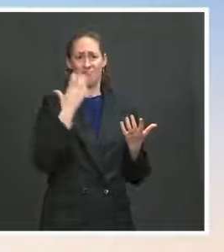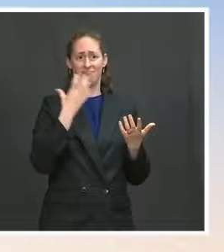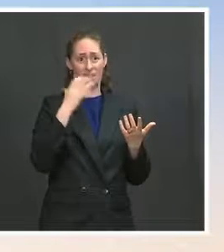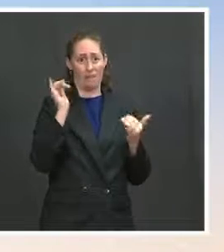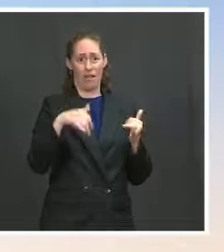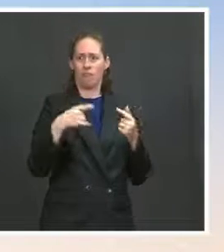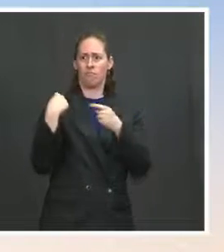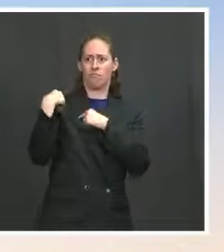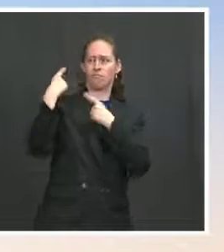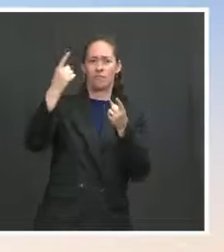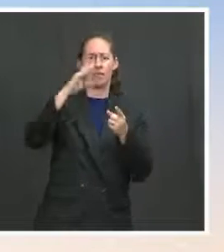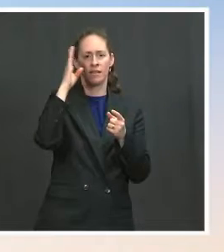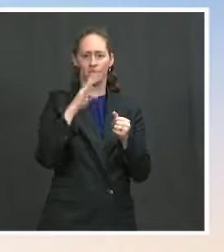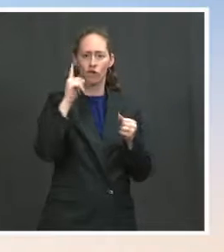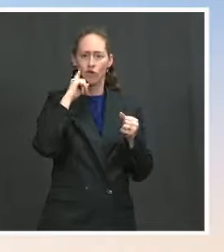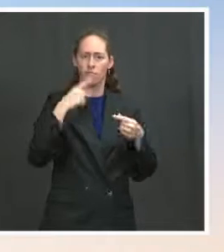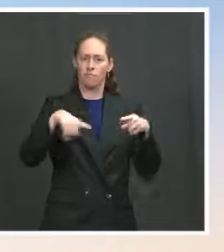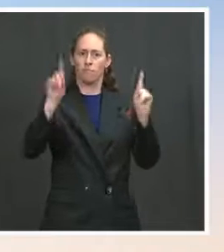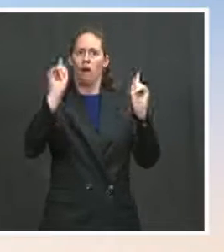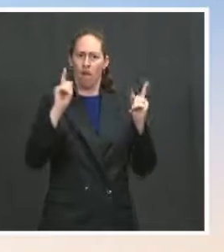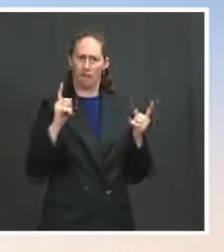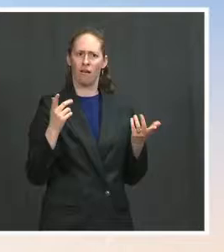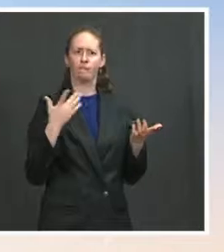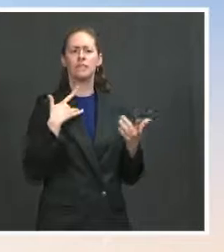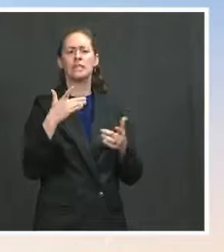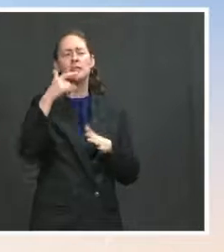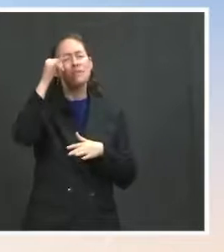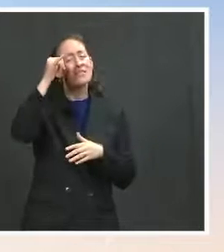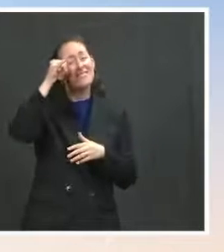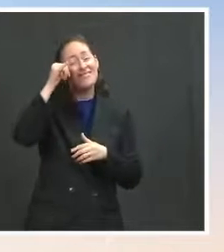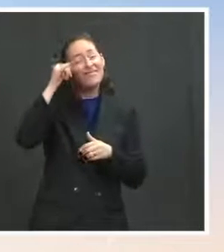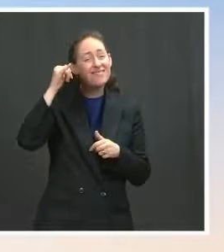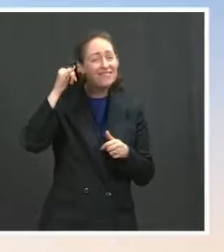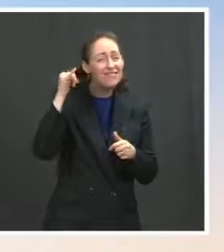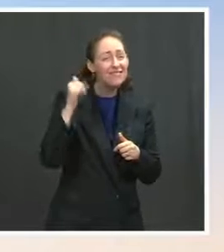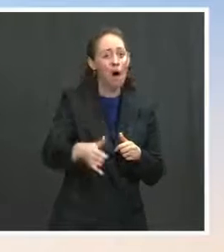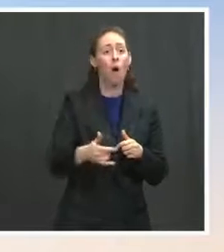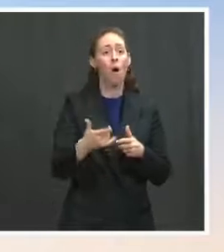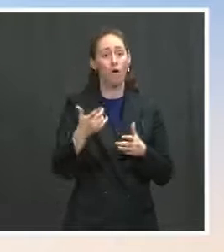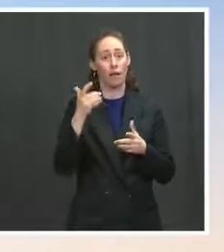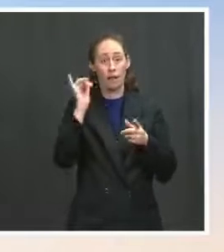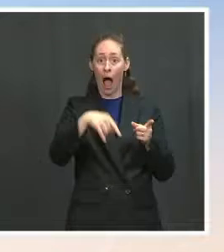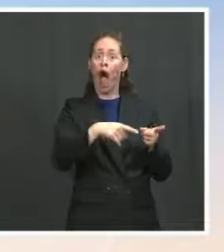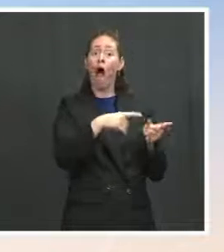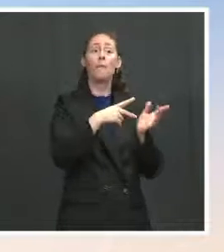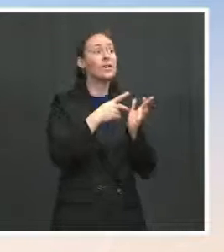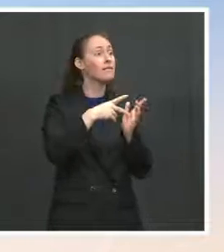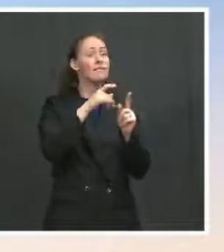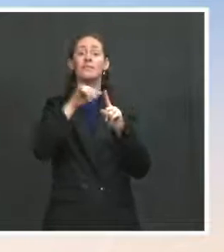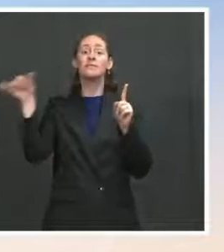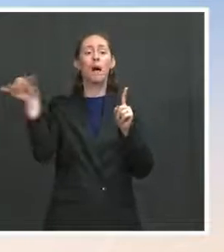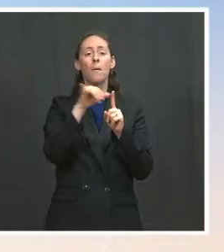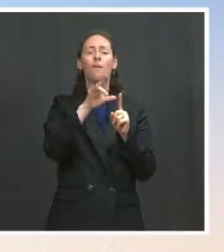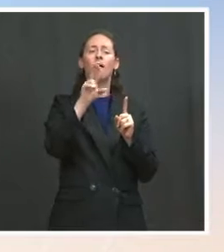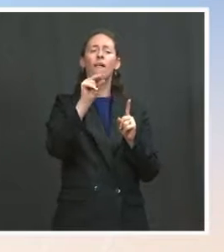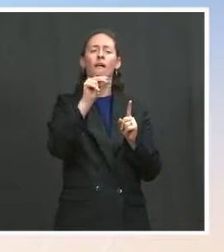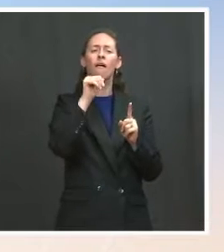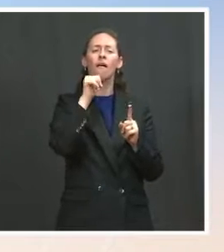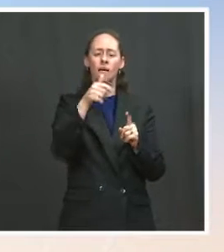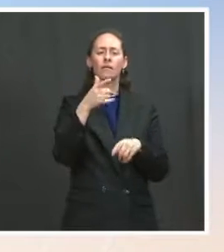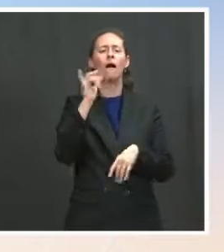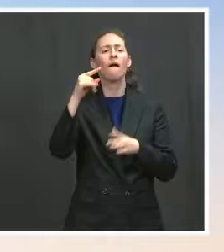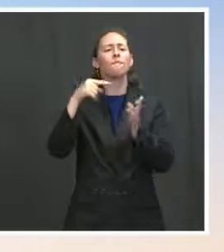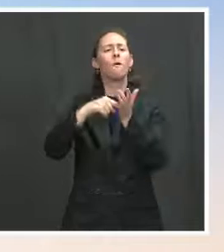know, moves through Congress. I mean, not that this is necessarily our model in terms of timeline, but the Affordable Care Act took a year to move through